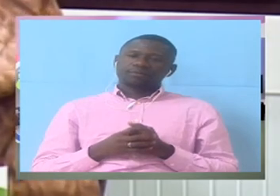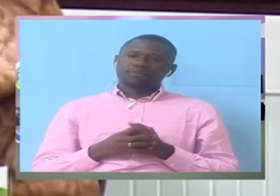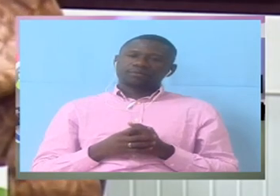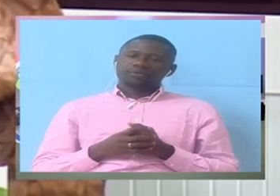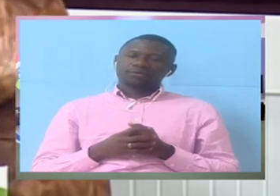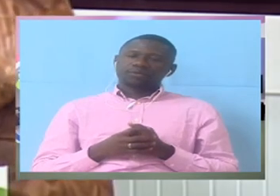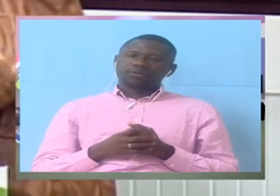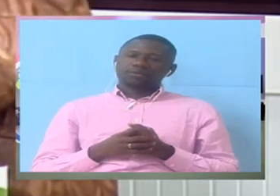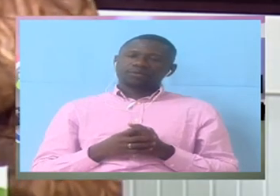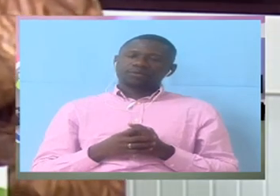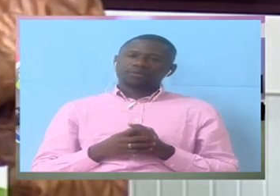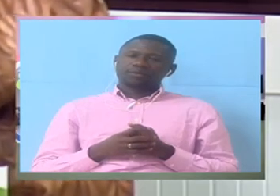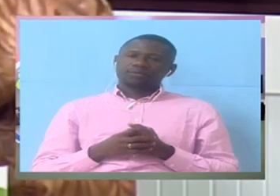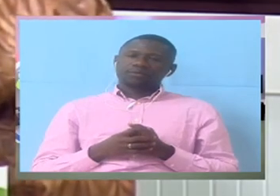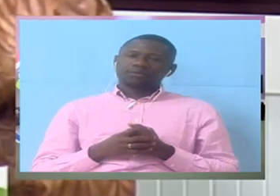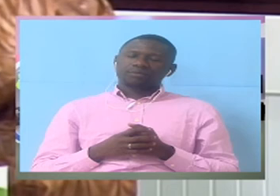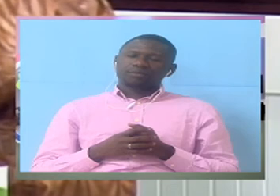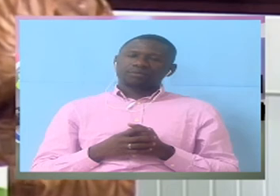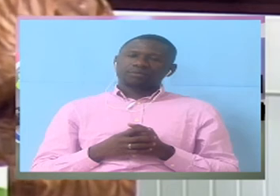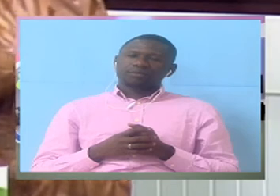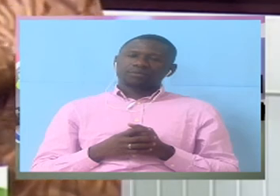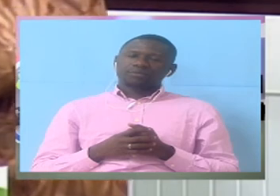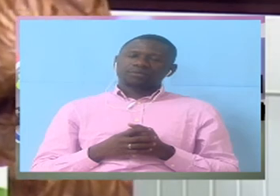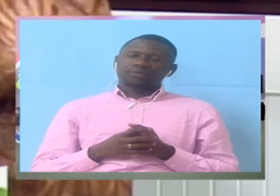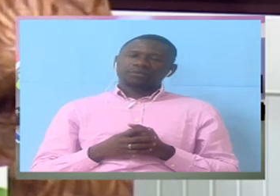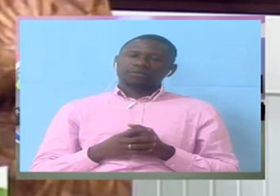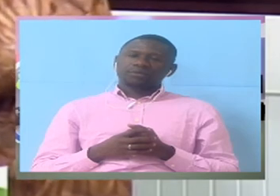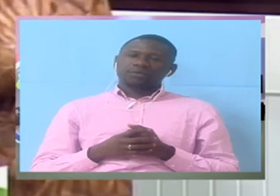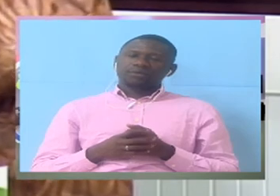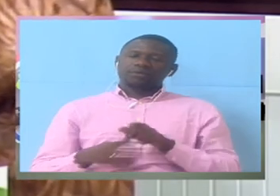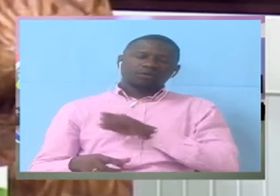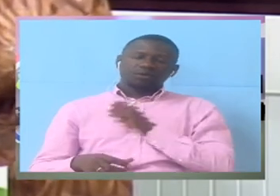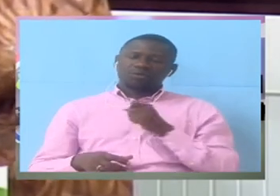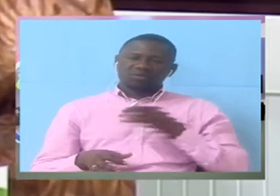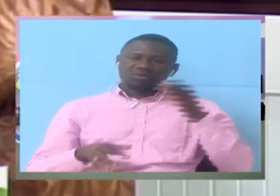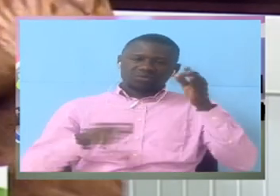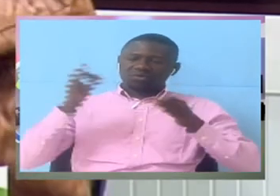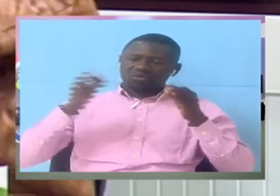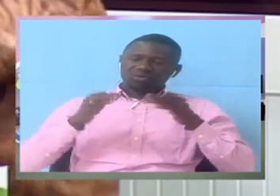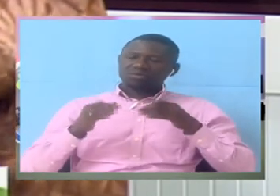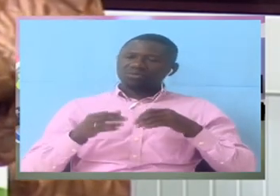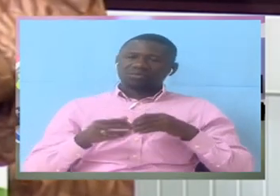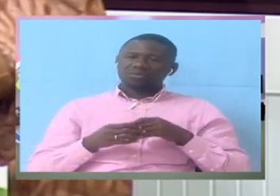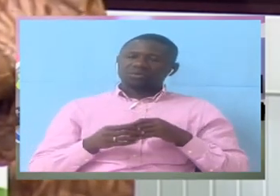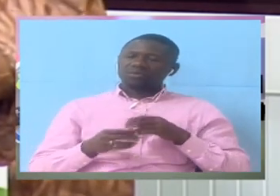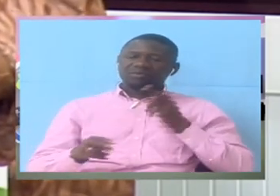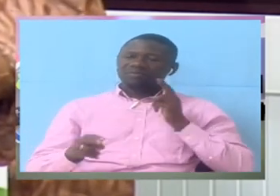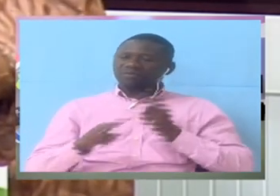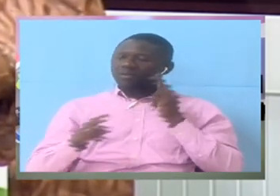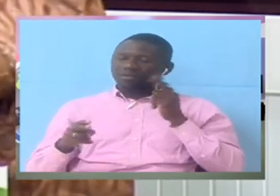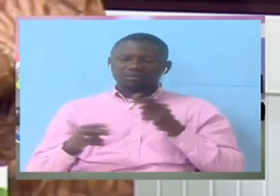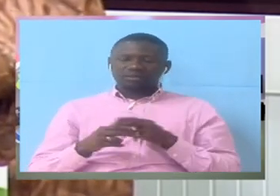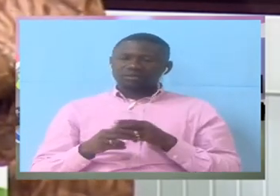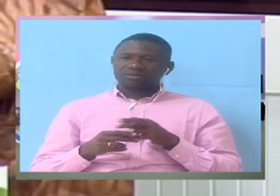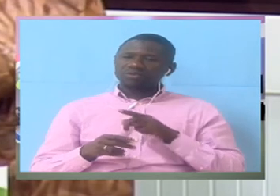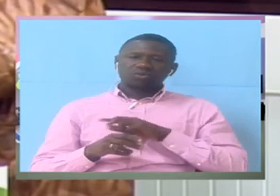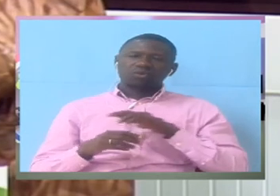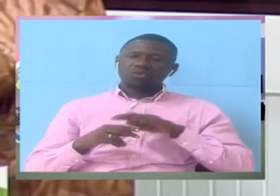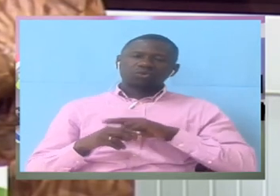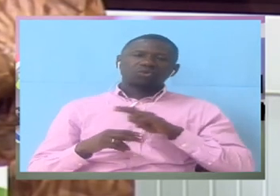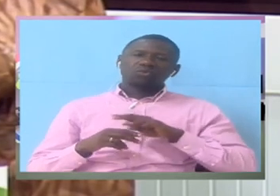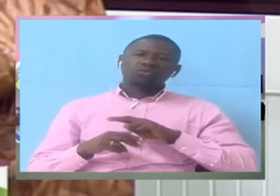June 20, 1990. Until the court tariata 97, the same 97. Our court was 3 months. Our court was very quick, not more